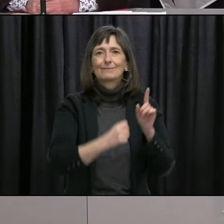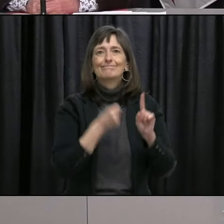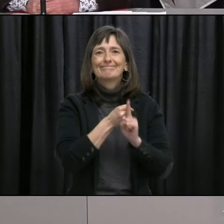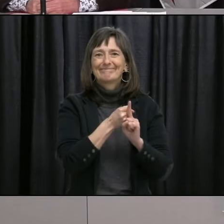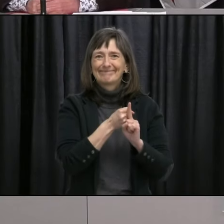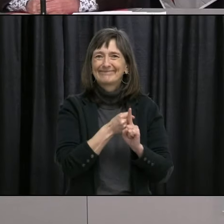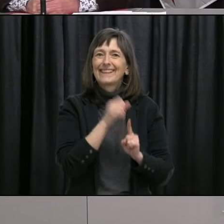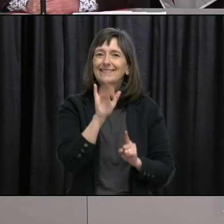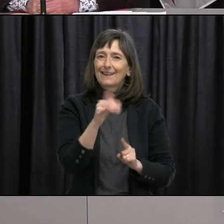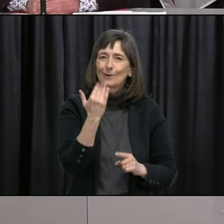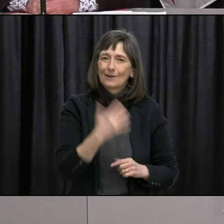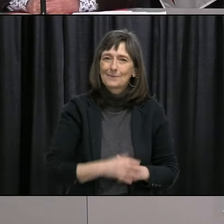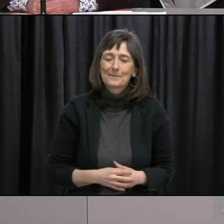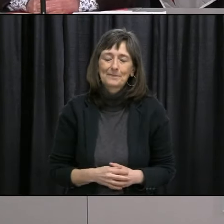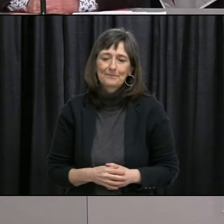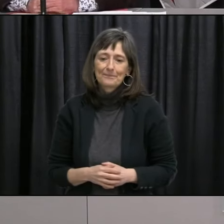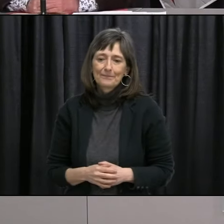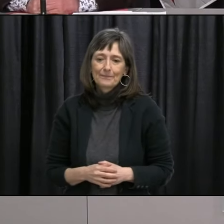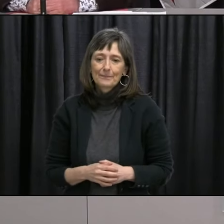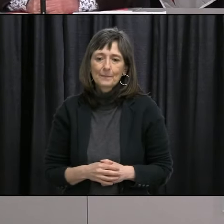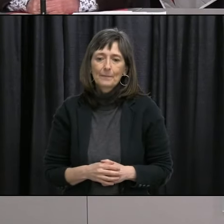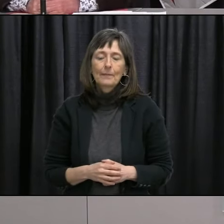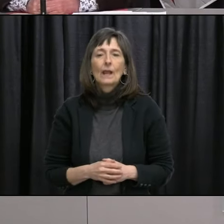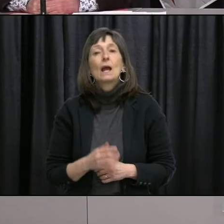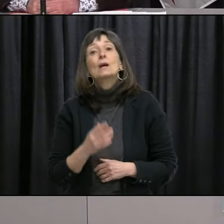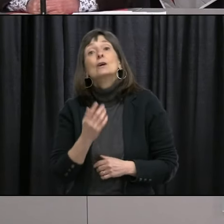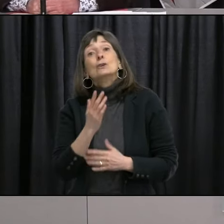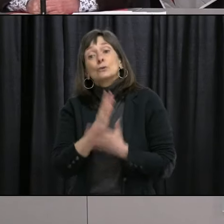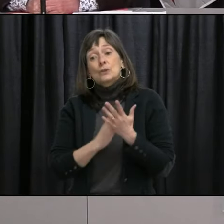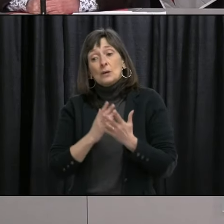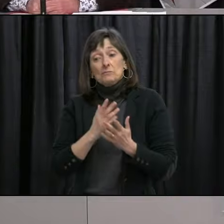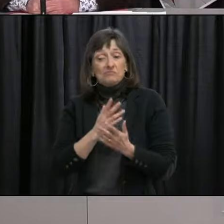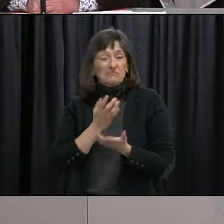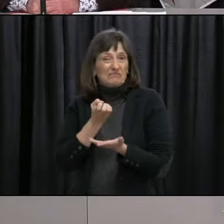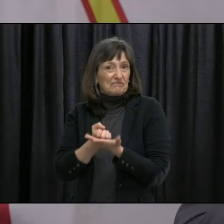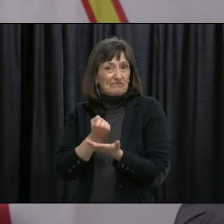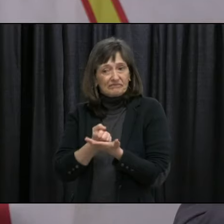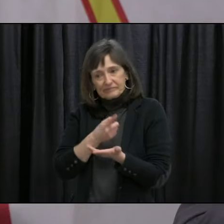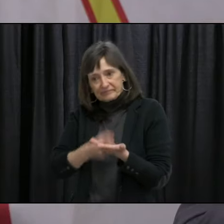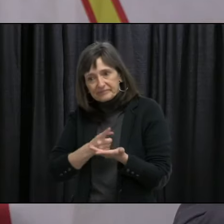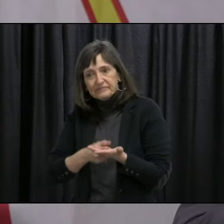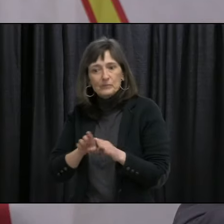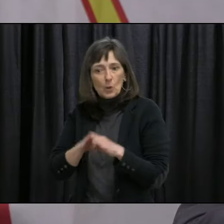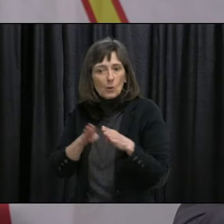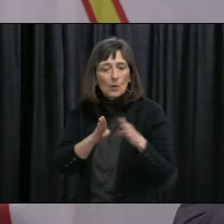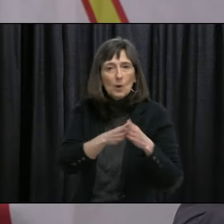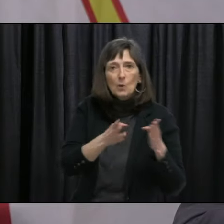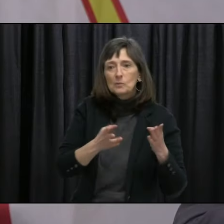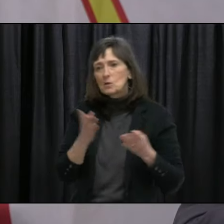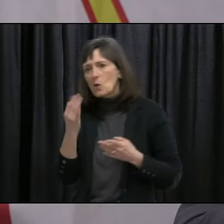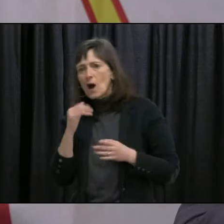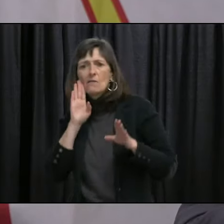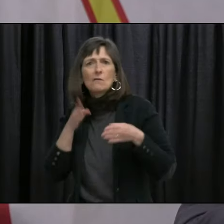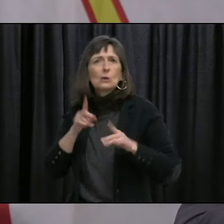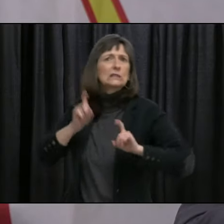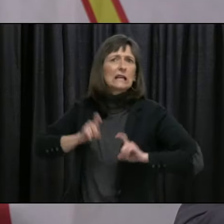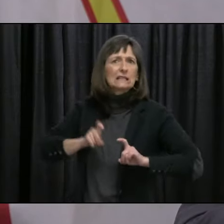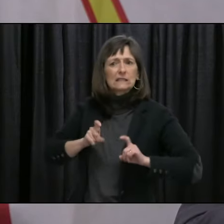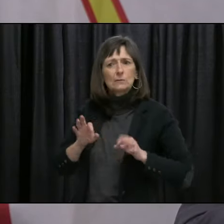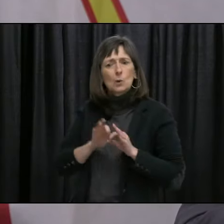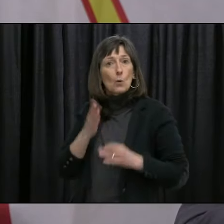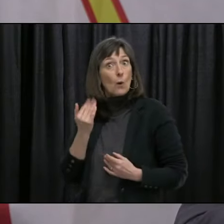the economy and, obviously de-escalating some of the measures that's been put in place and why a big focus on testing is about